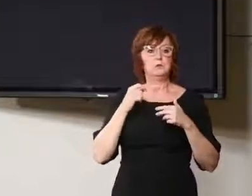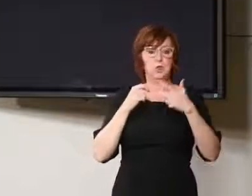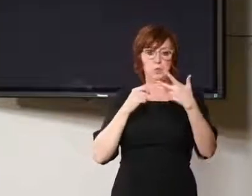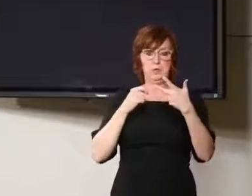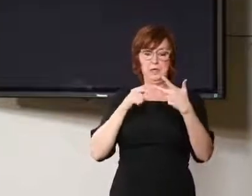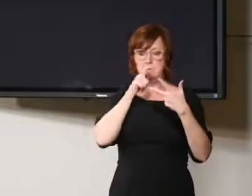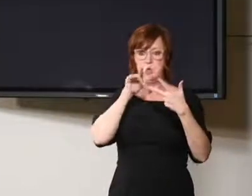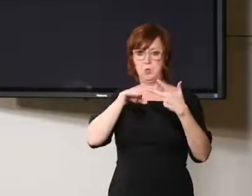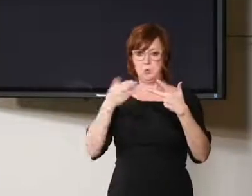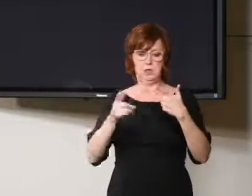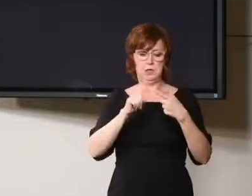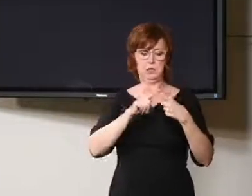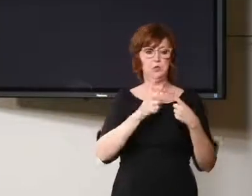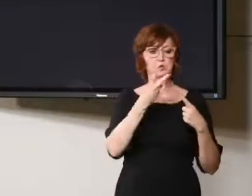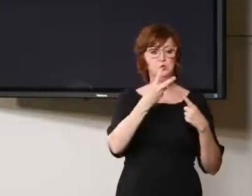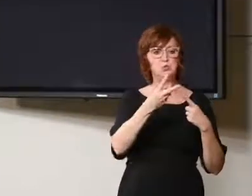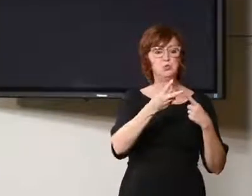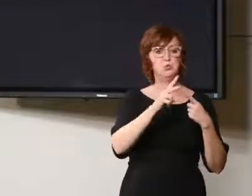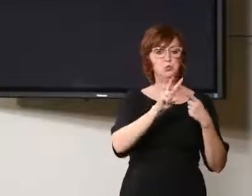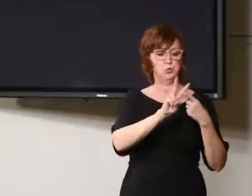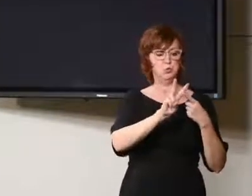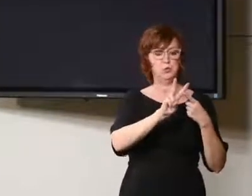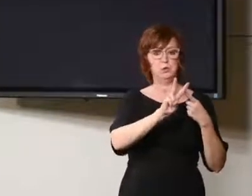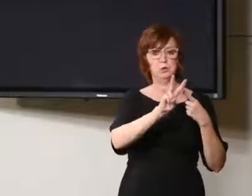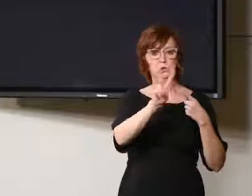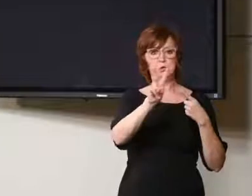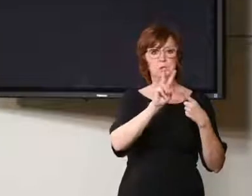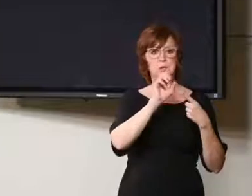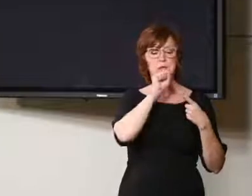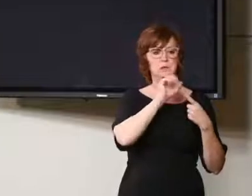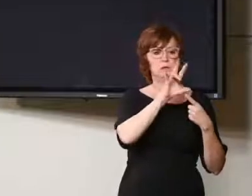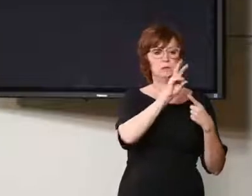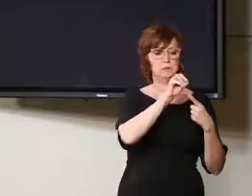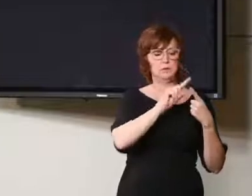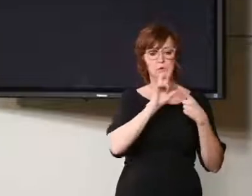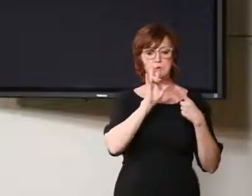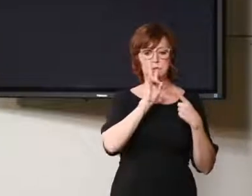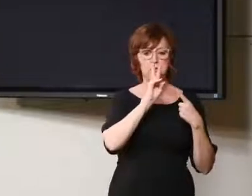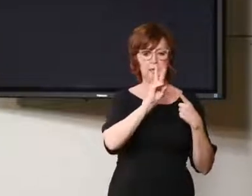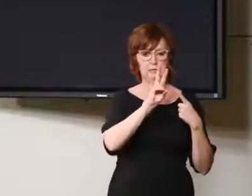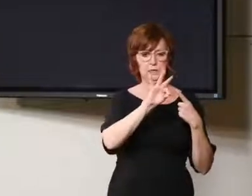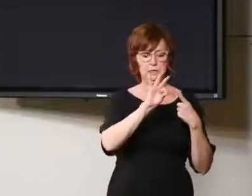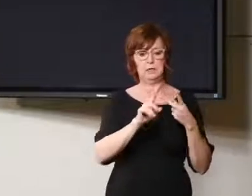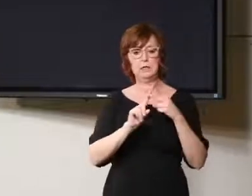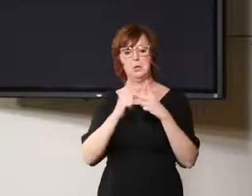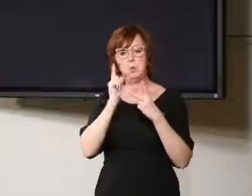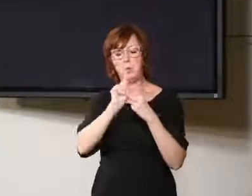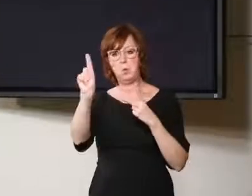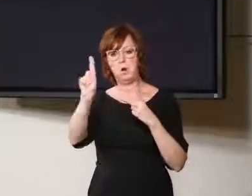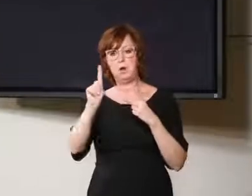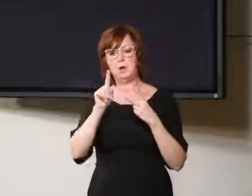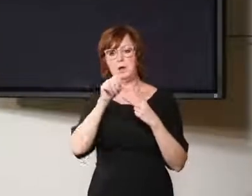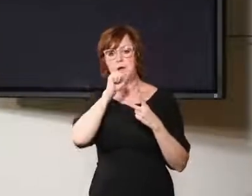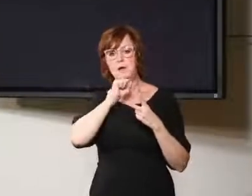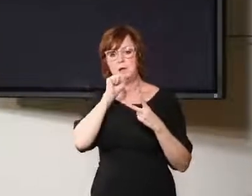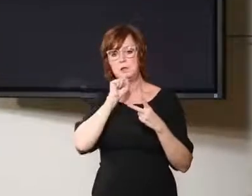to 79 age range, 1 in the 80 to 89. We also need to remember